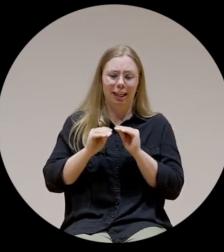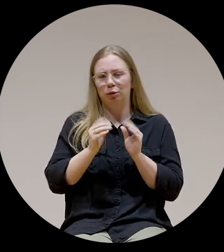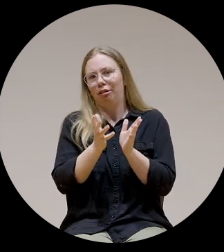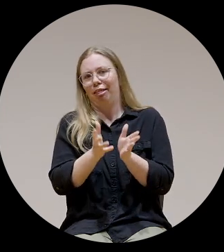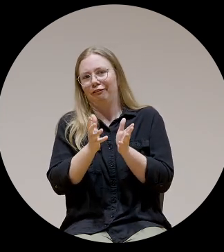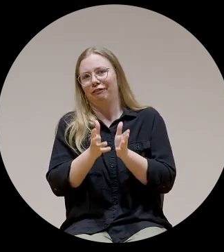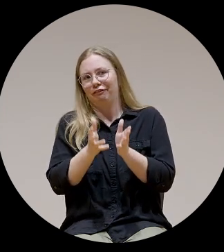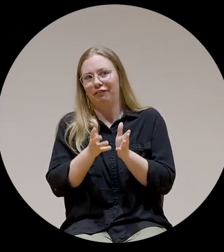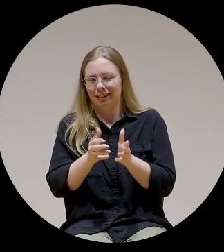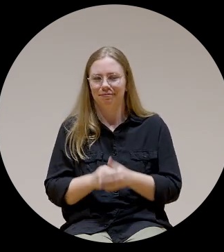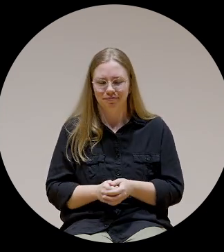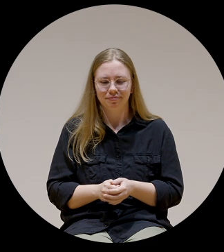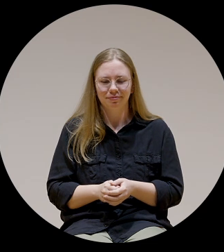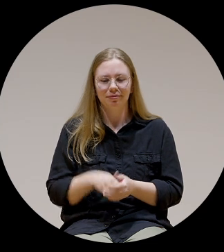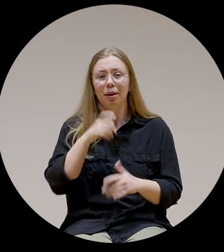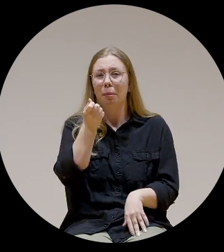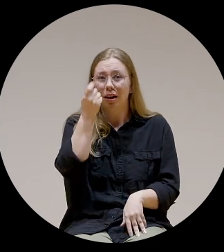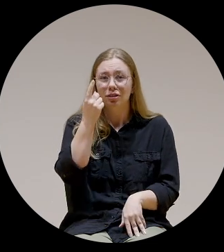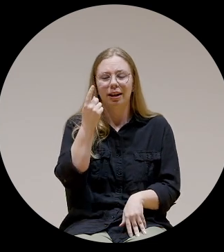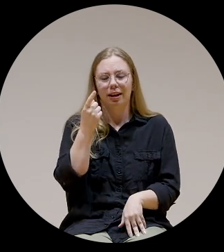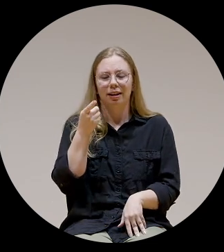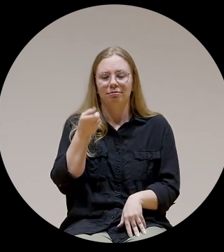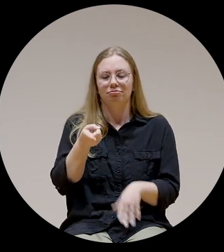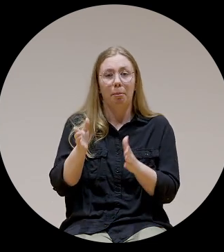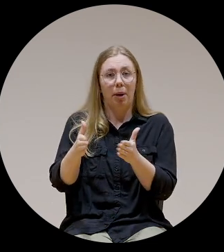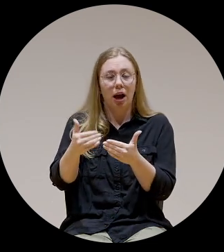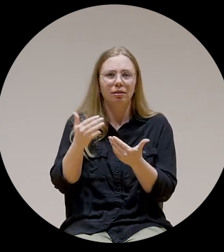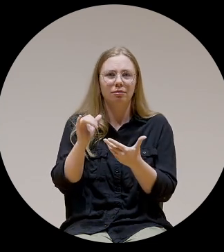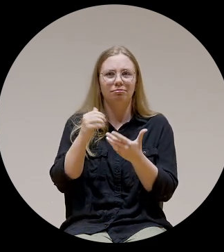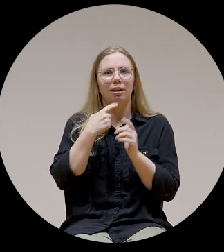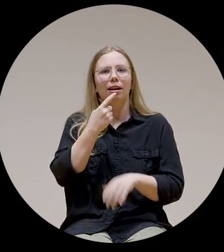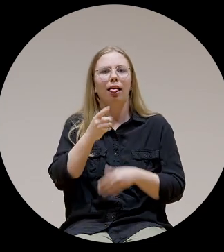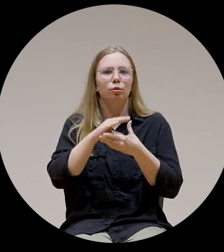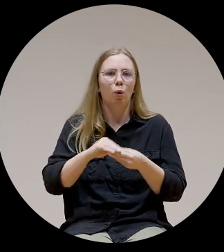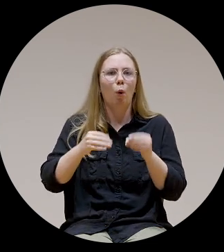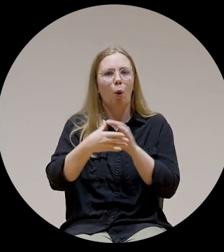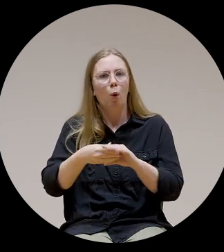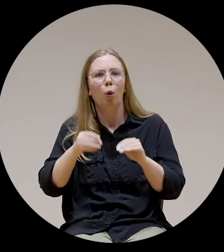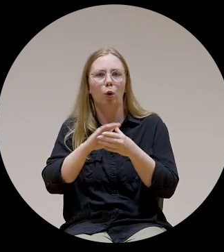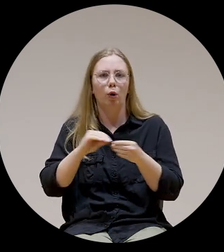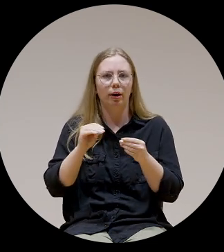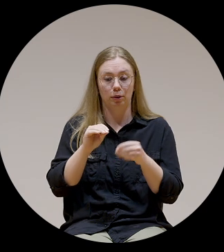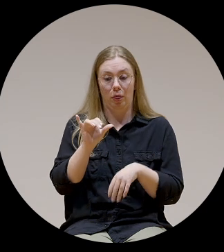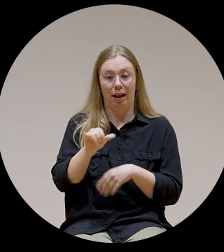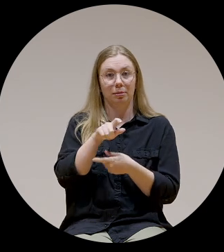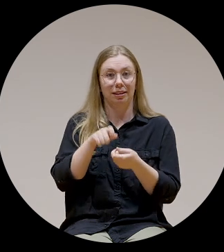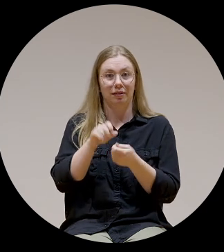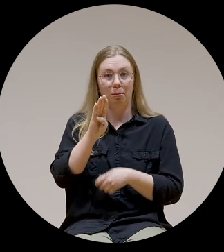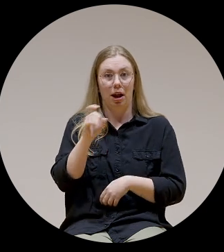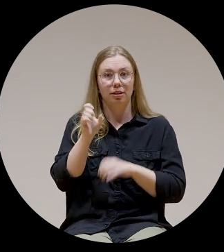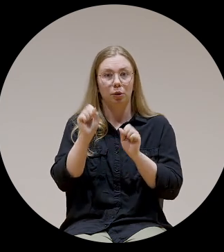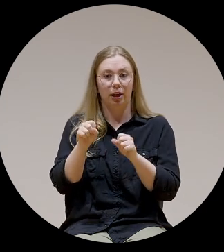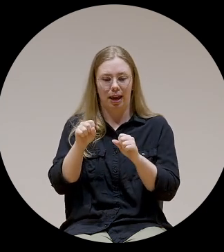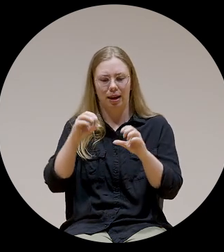So these are kind of storied boxes in the sense that you can walk around this particular box and